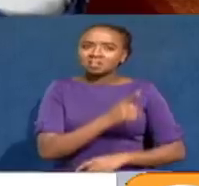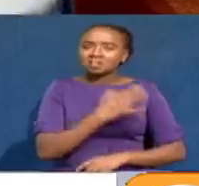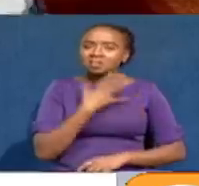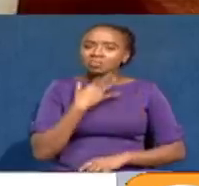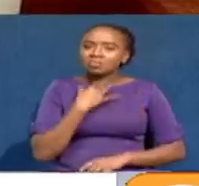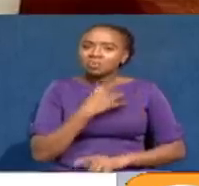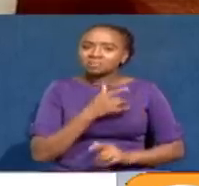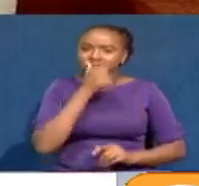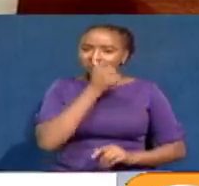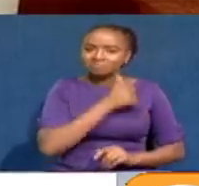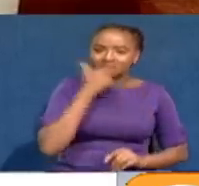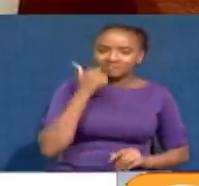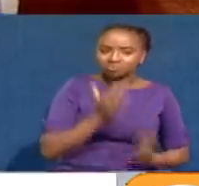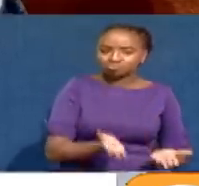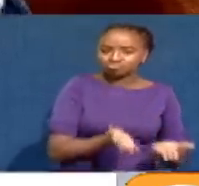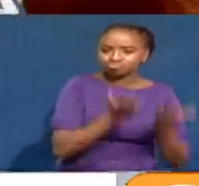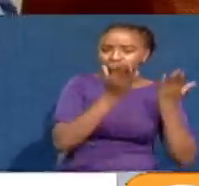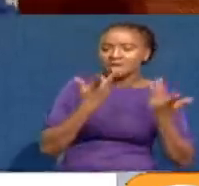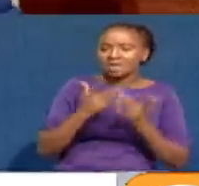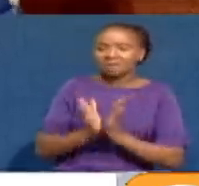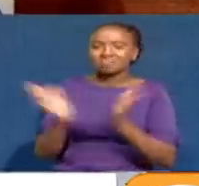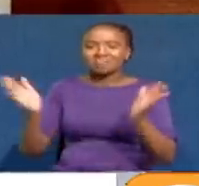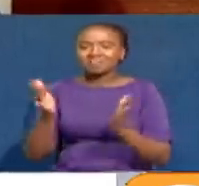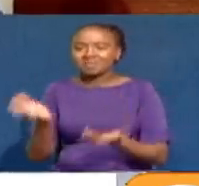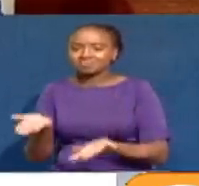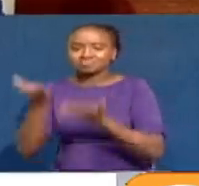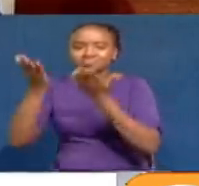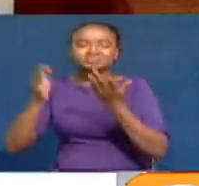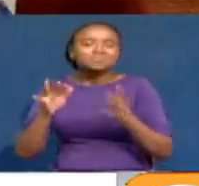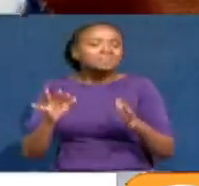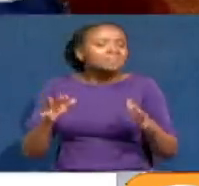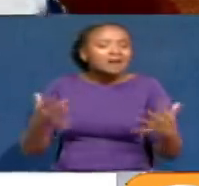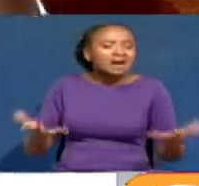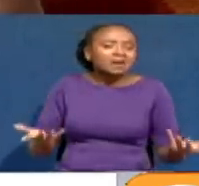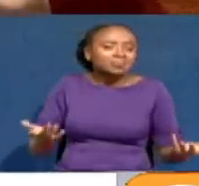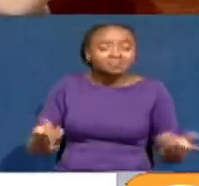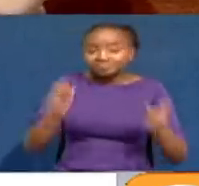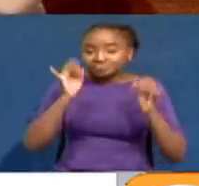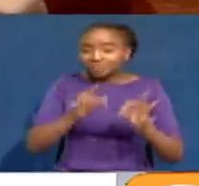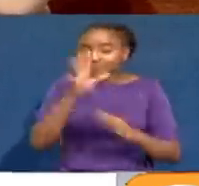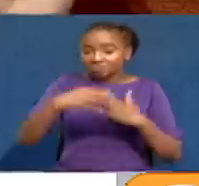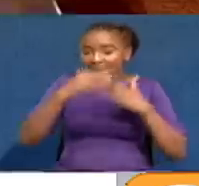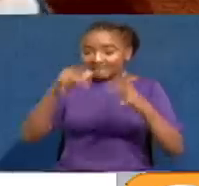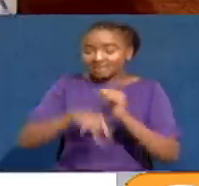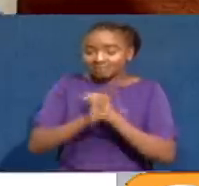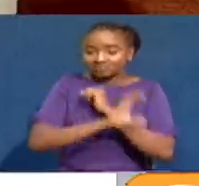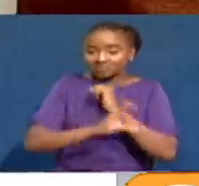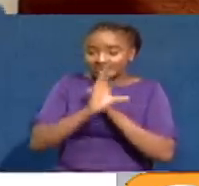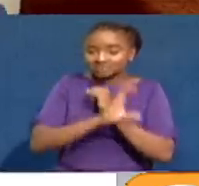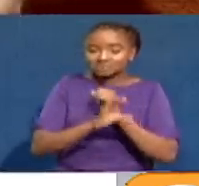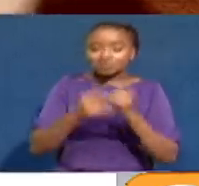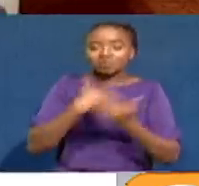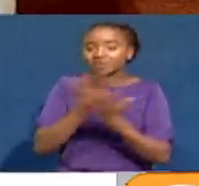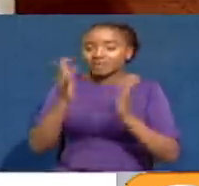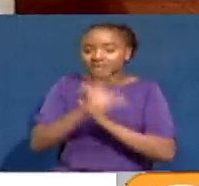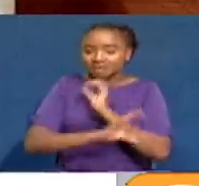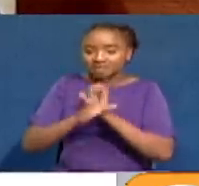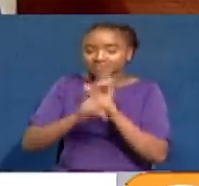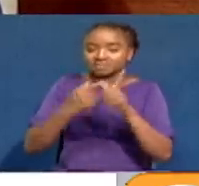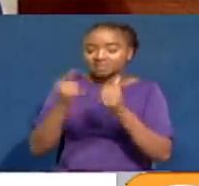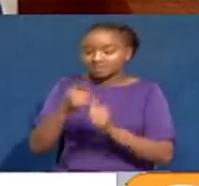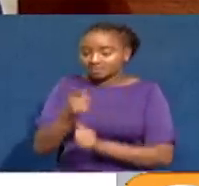aids and public aids. And let us be honest to the Kenyan people. If you are a leader of a nation, you are elected by farmers,